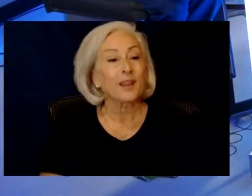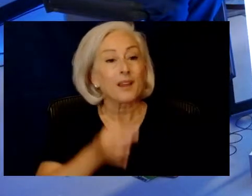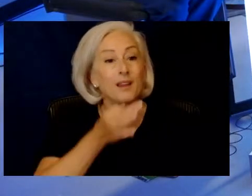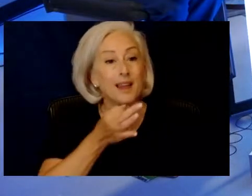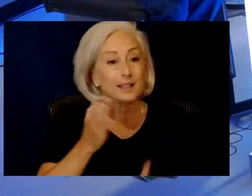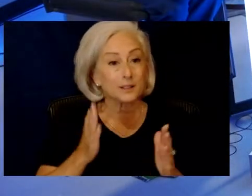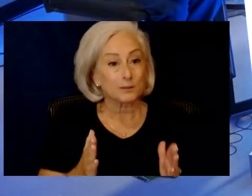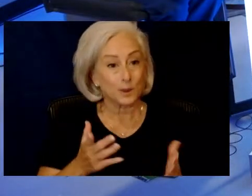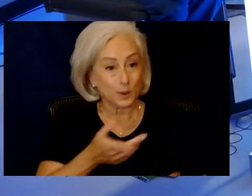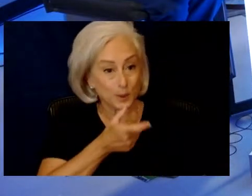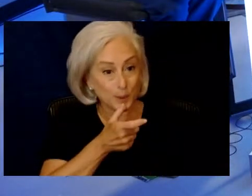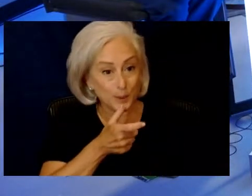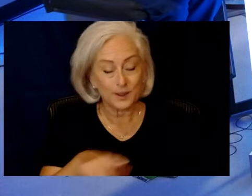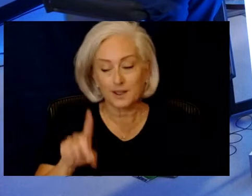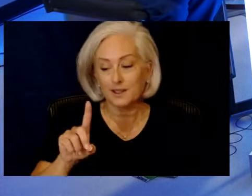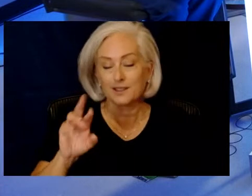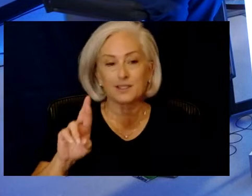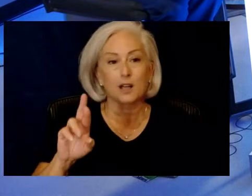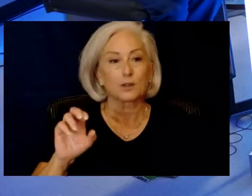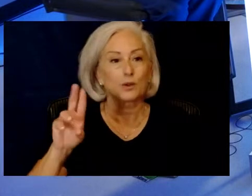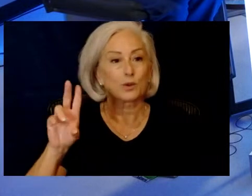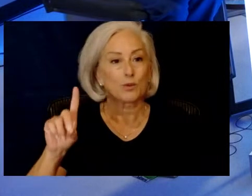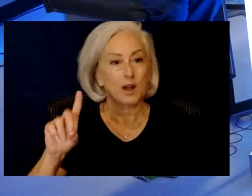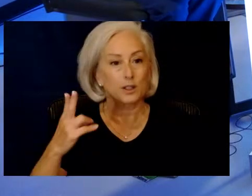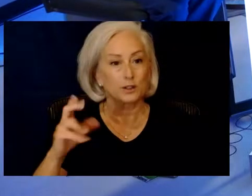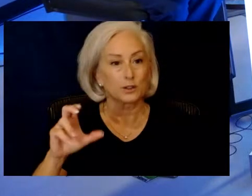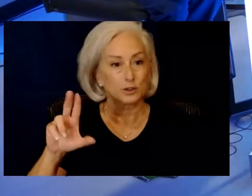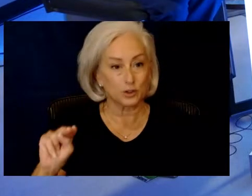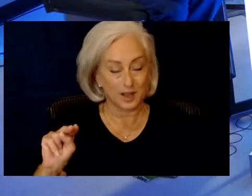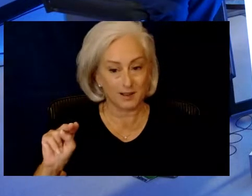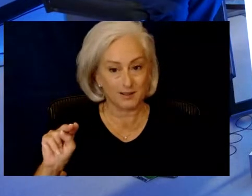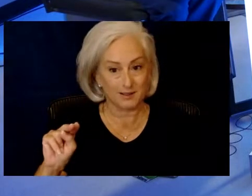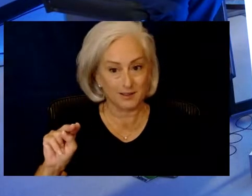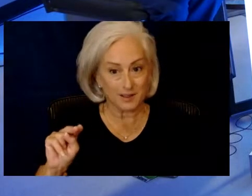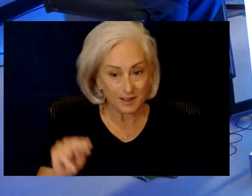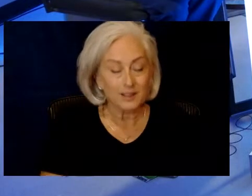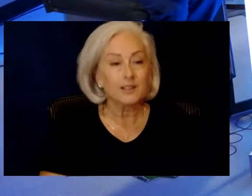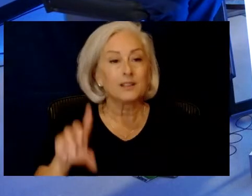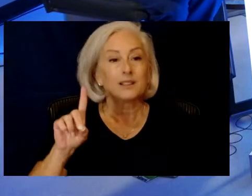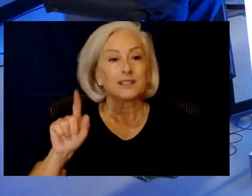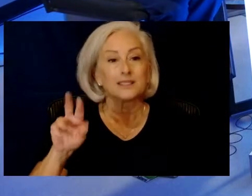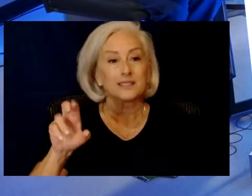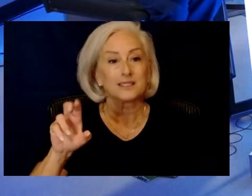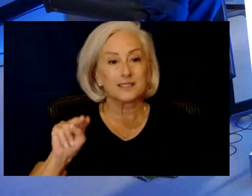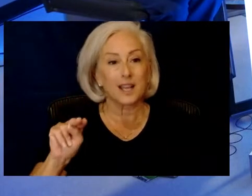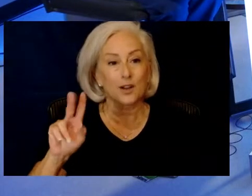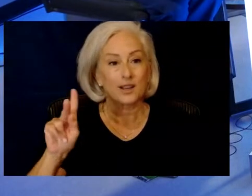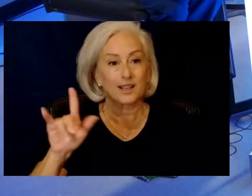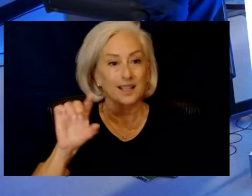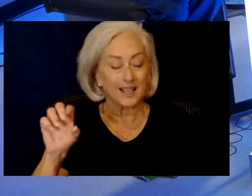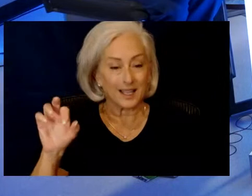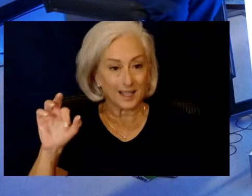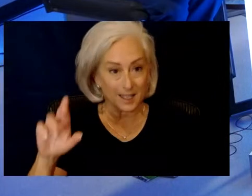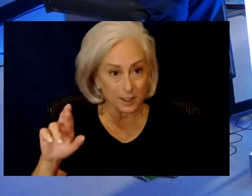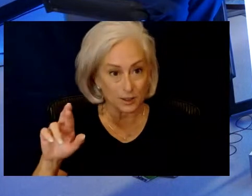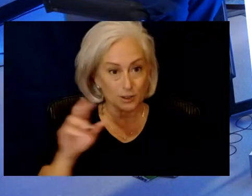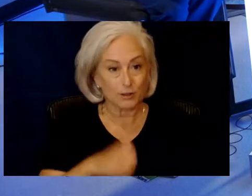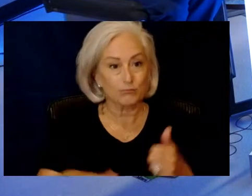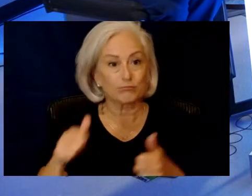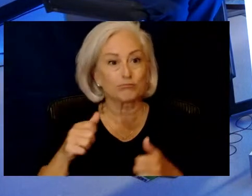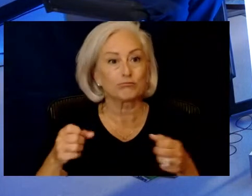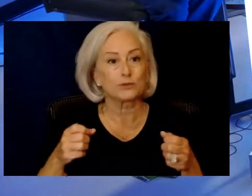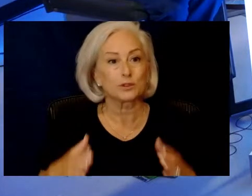of the Department of Radiation Oncology, Darren Kistler, Senior Director, Radiation Services at the University of Kansas Cancer Center, and Sarah